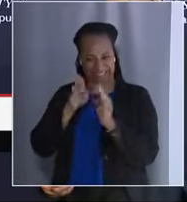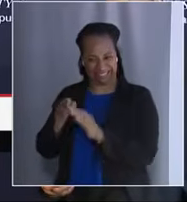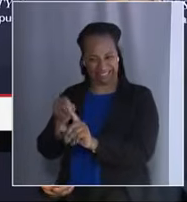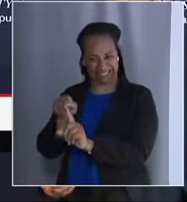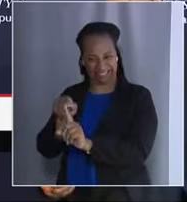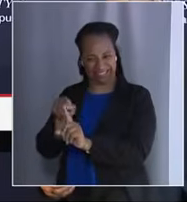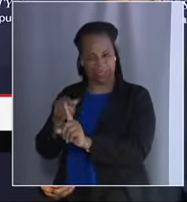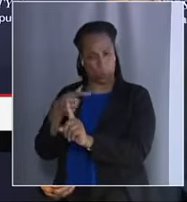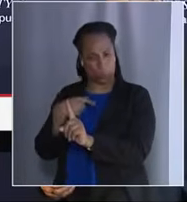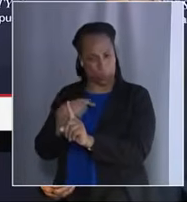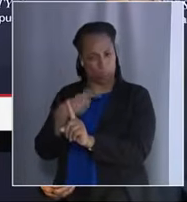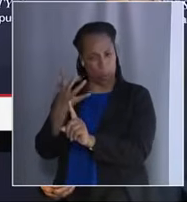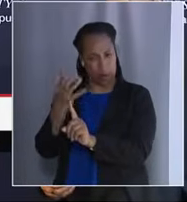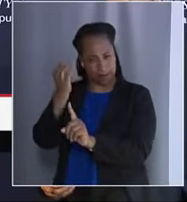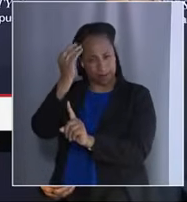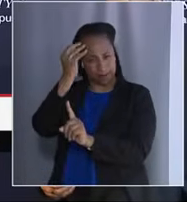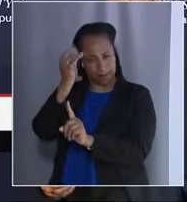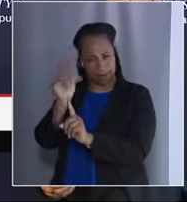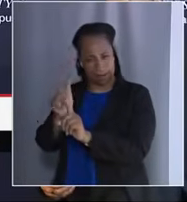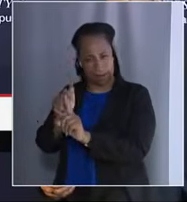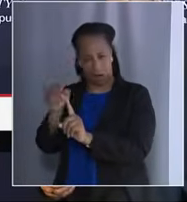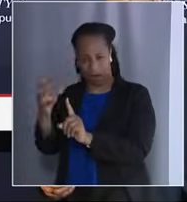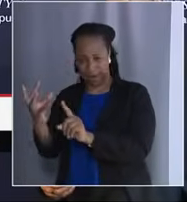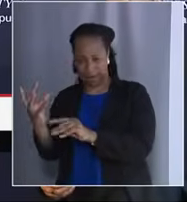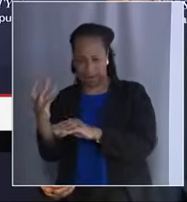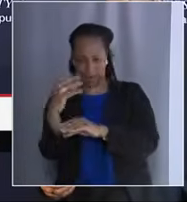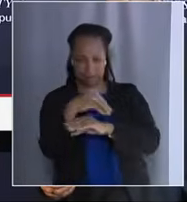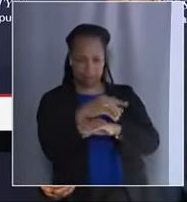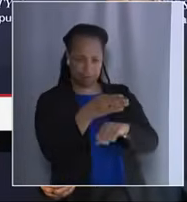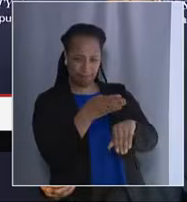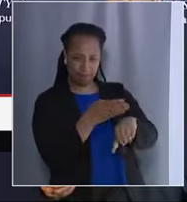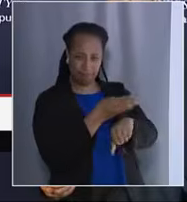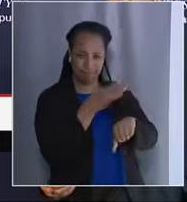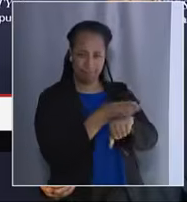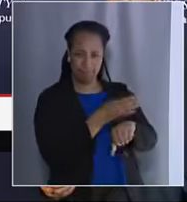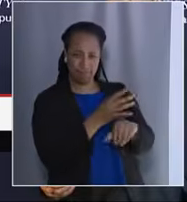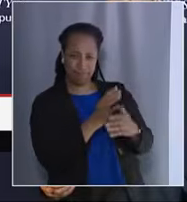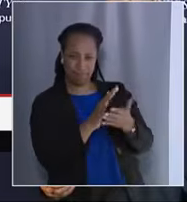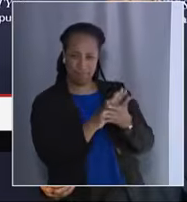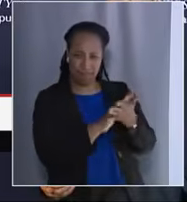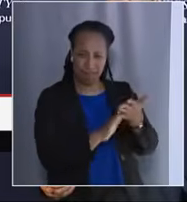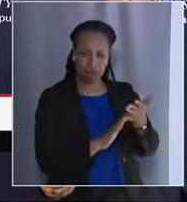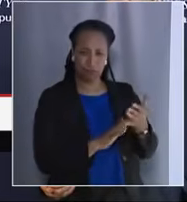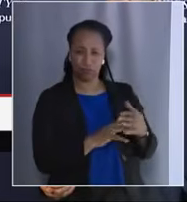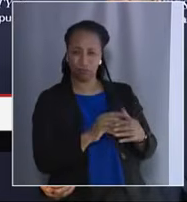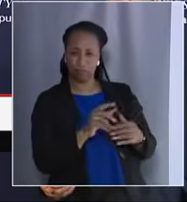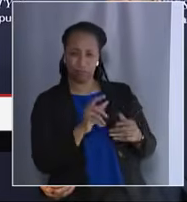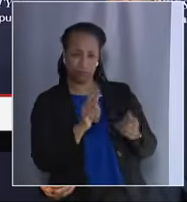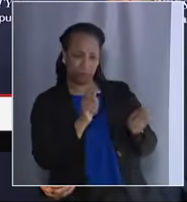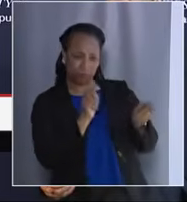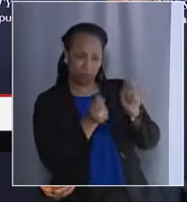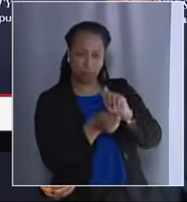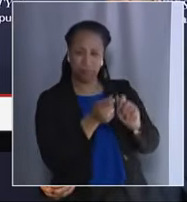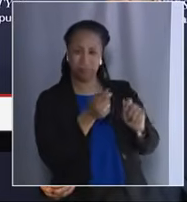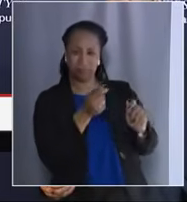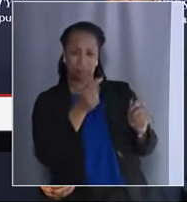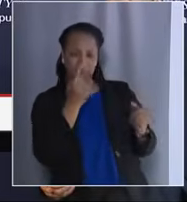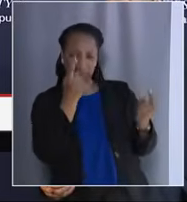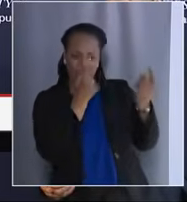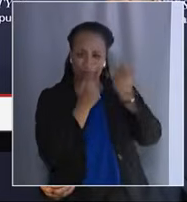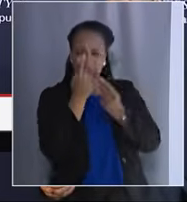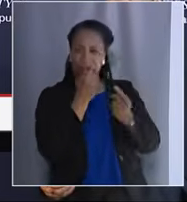constructors and project managers from day one in a way that we had never collaborated before, but it worked.